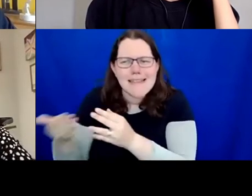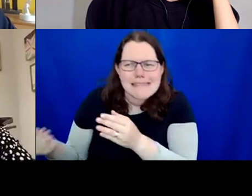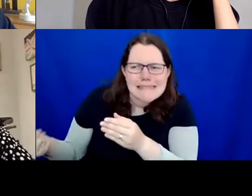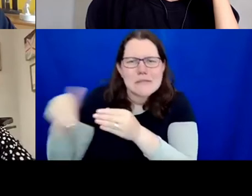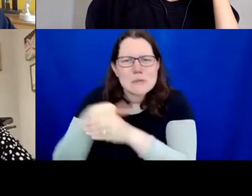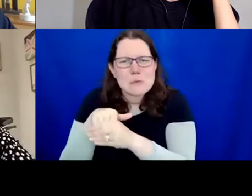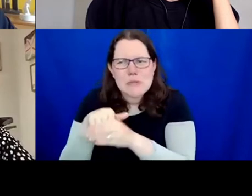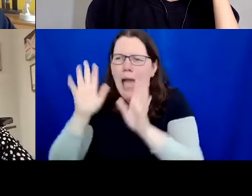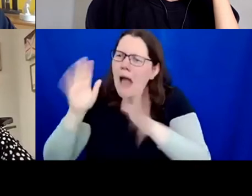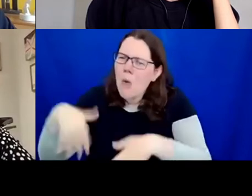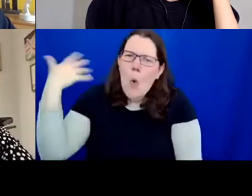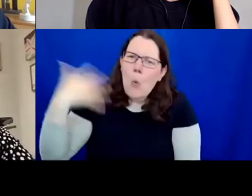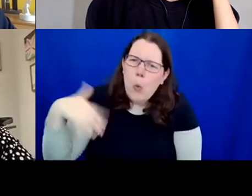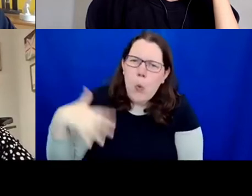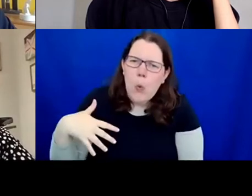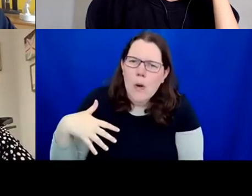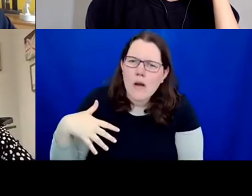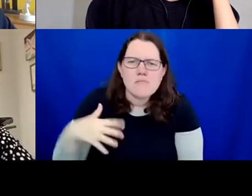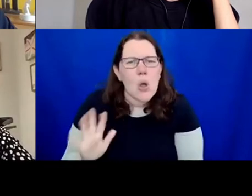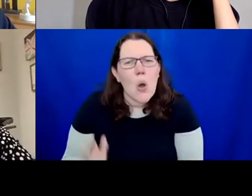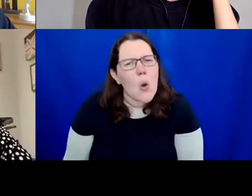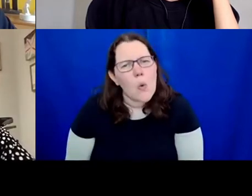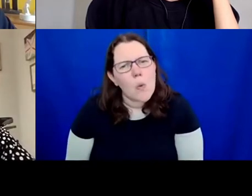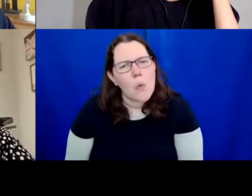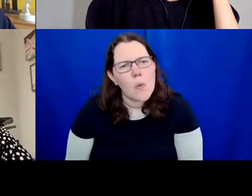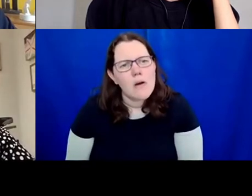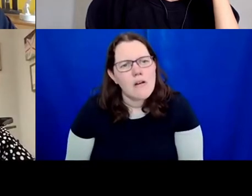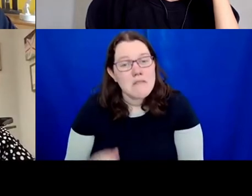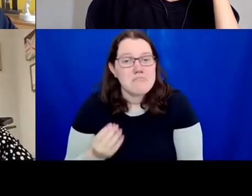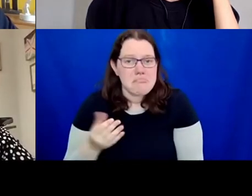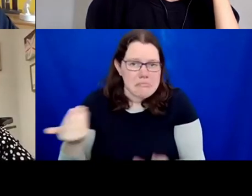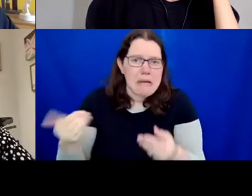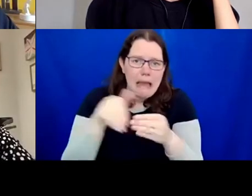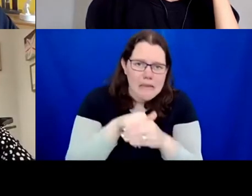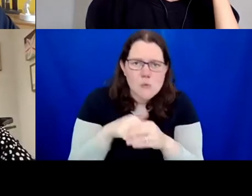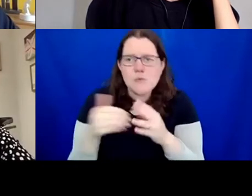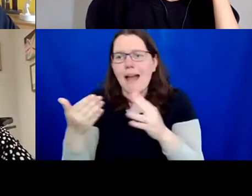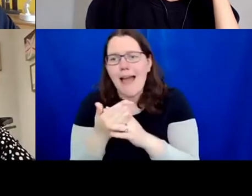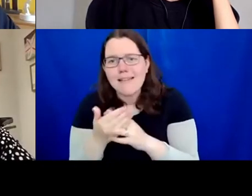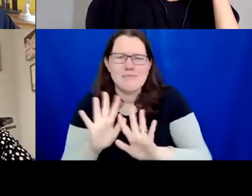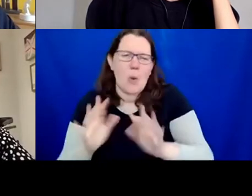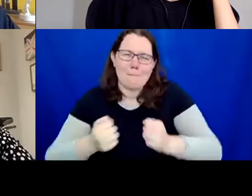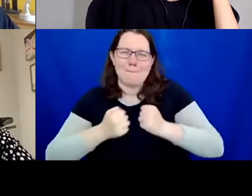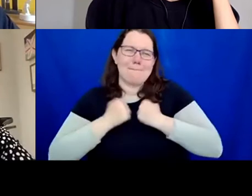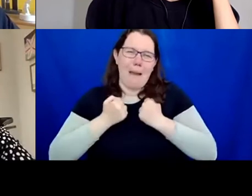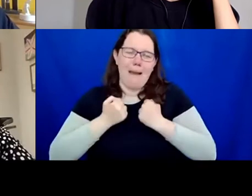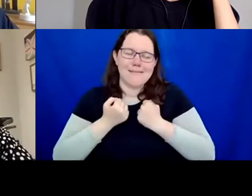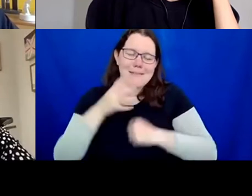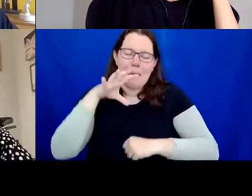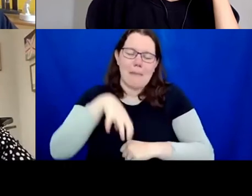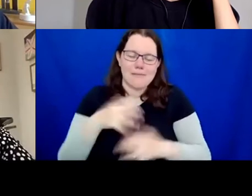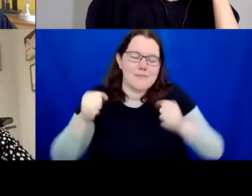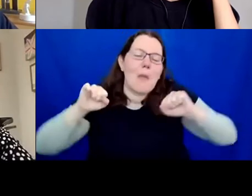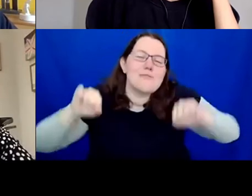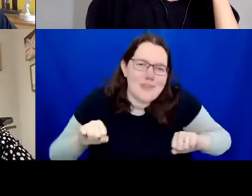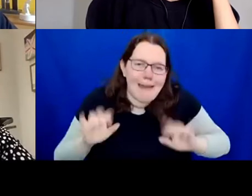money. And some of access and inclusion, and obviously this isn't, it's not my place to say really as a chair,